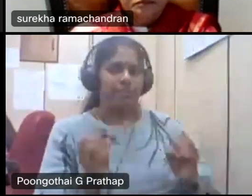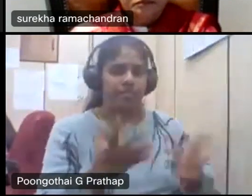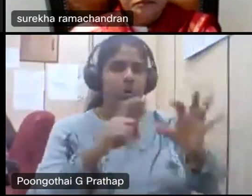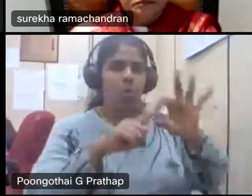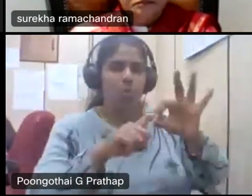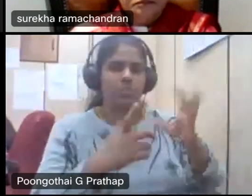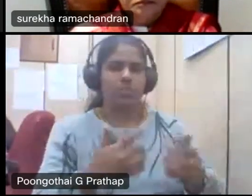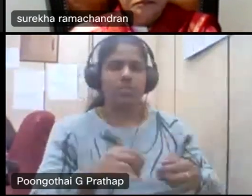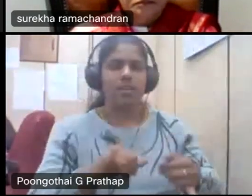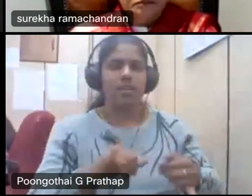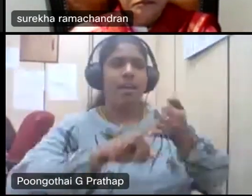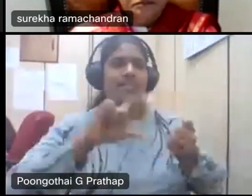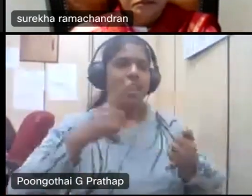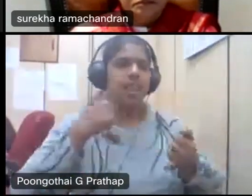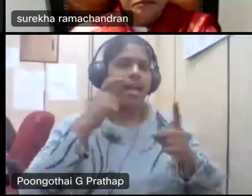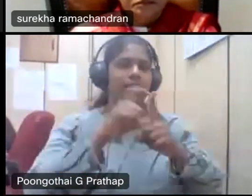Open the Slido.